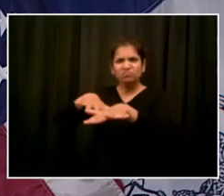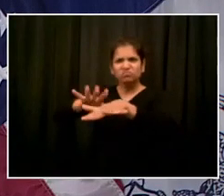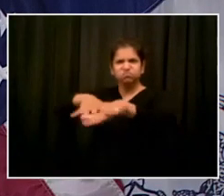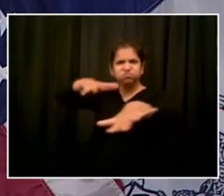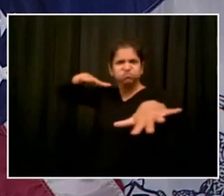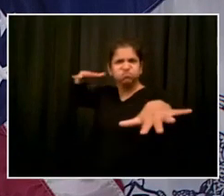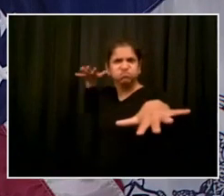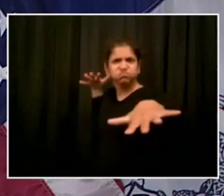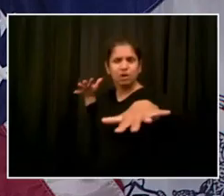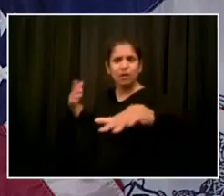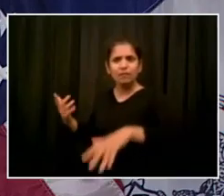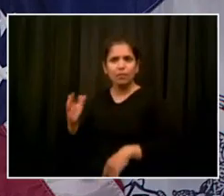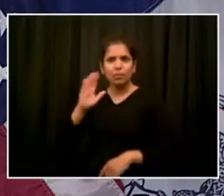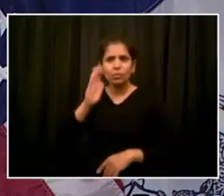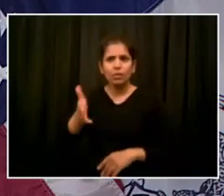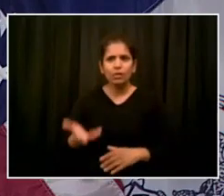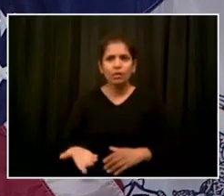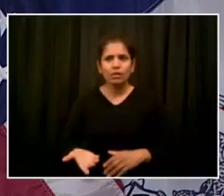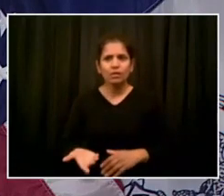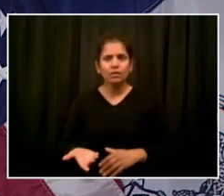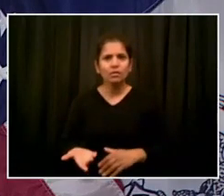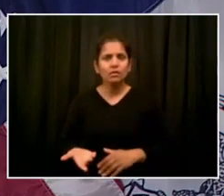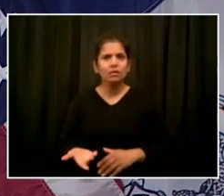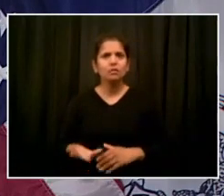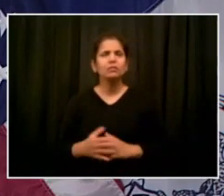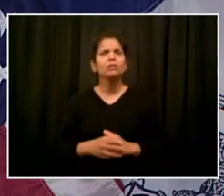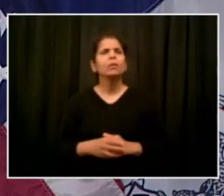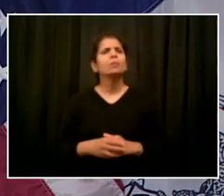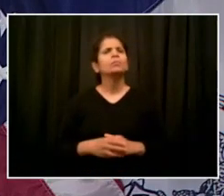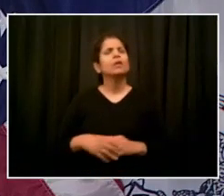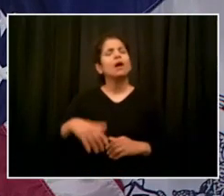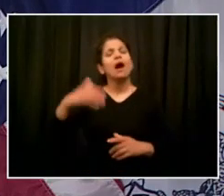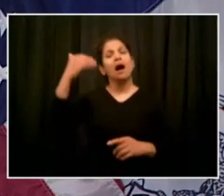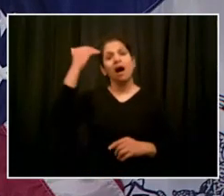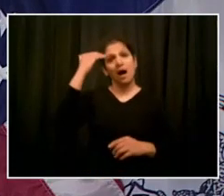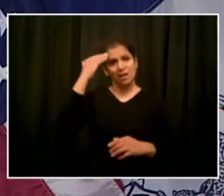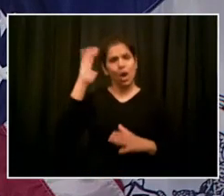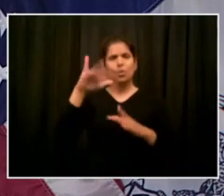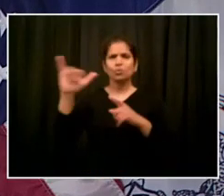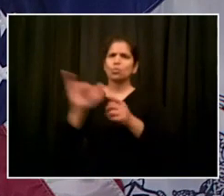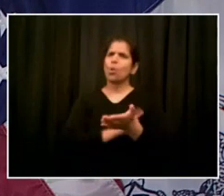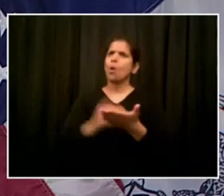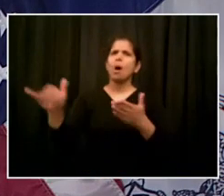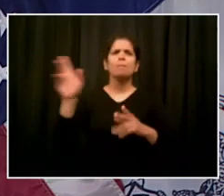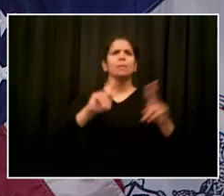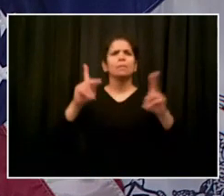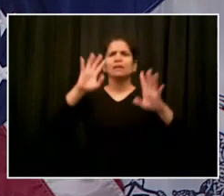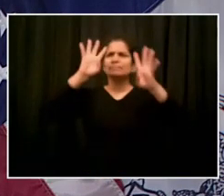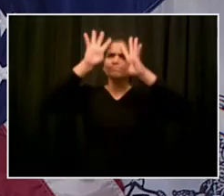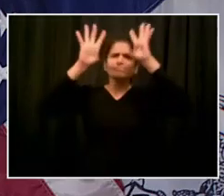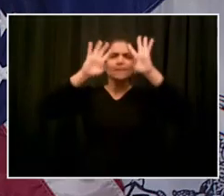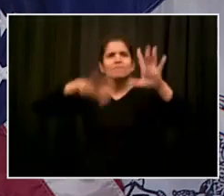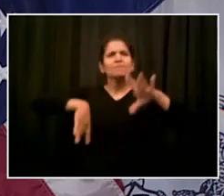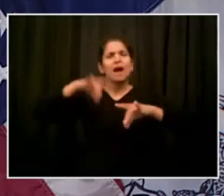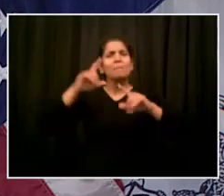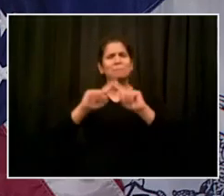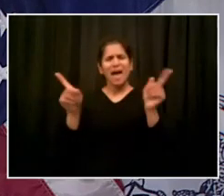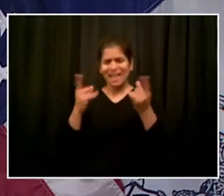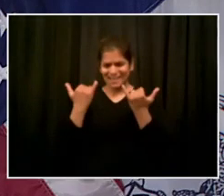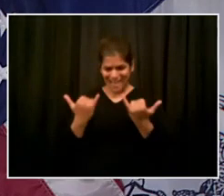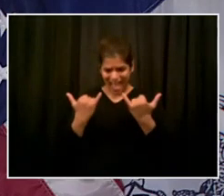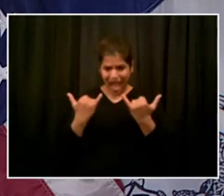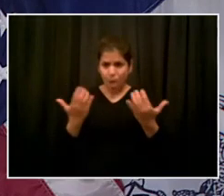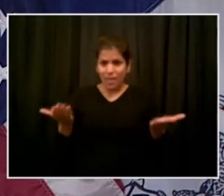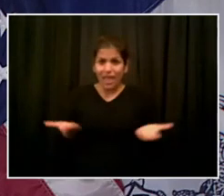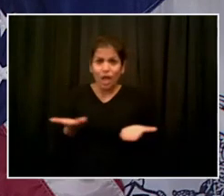find their own way to get things done, but there's actually limited ways they can be resourceful when it comes to resuming their work and their livelihood. So do you have any more